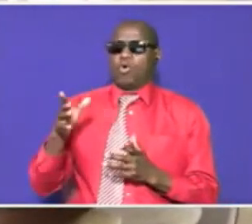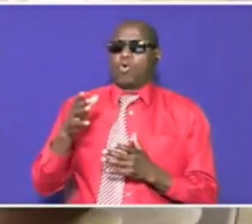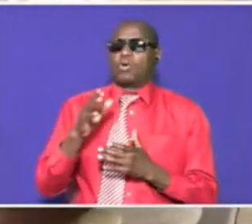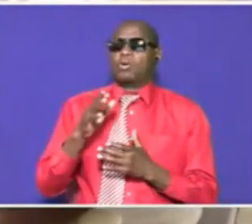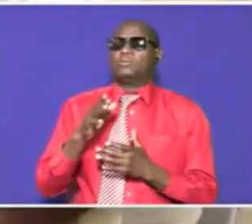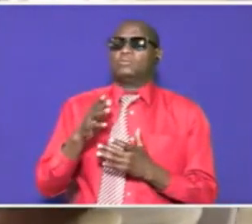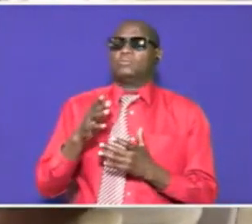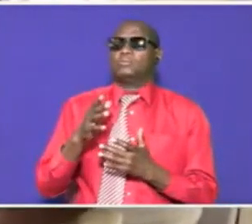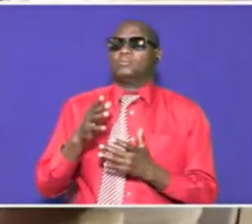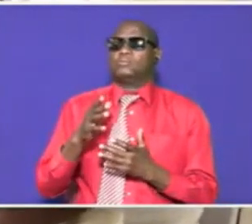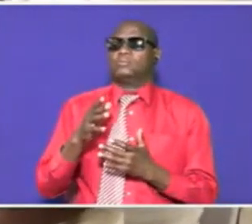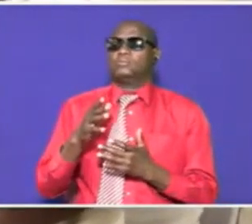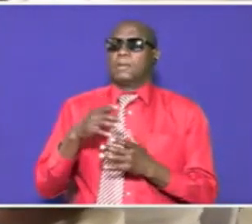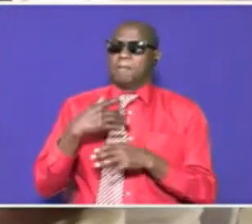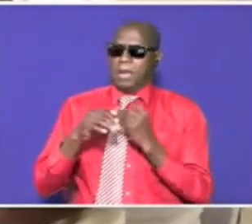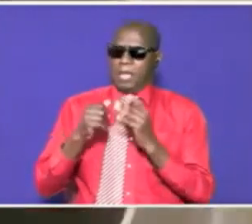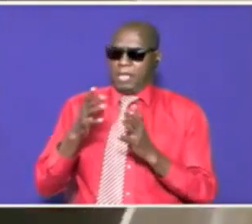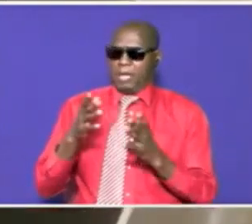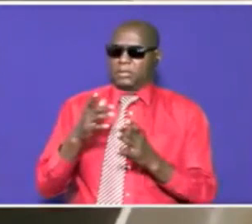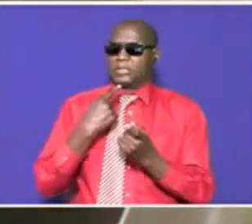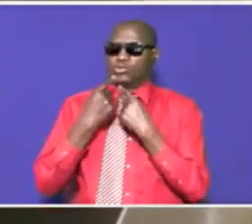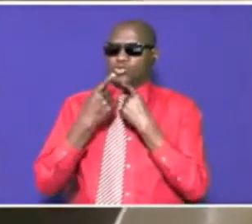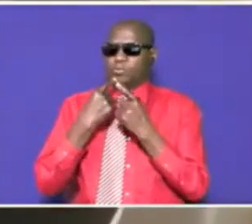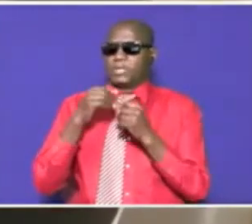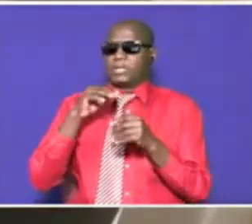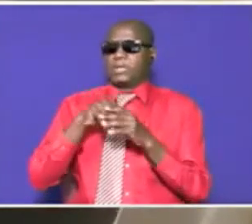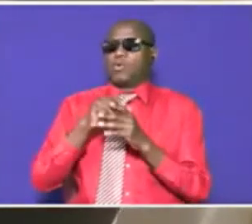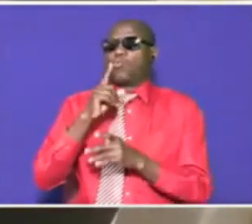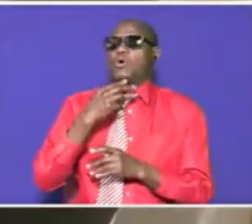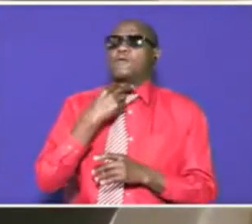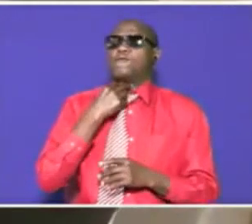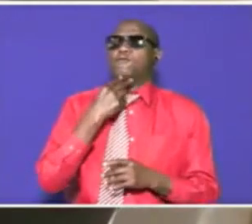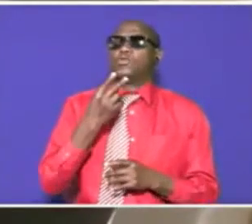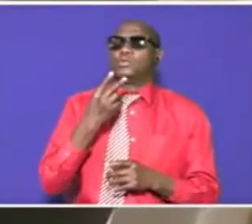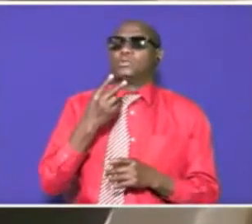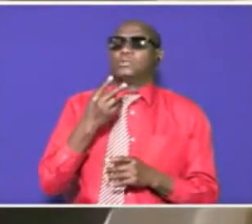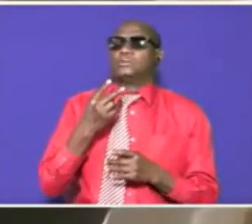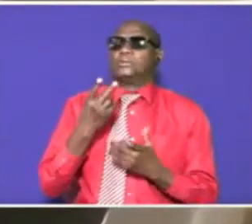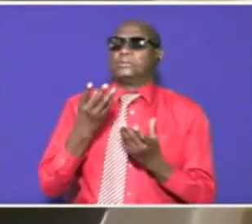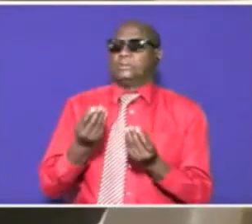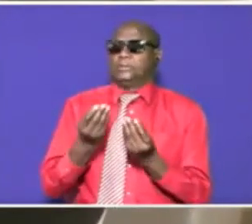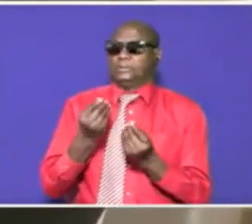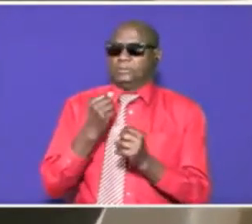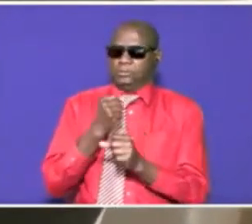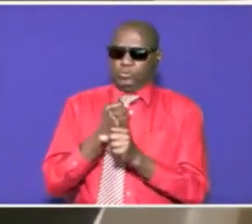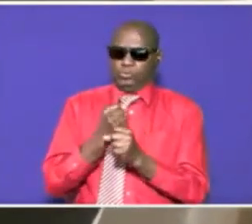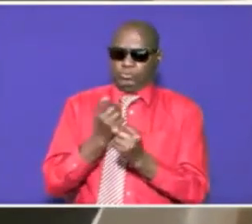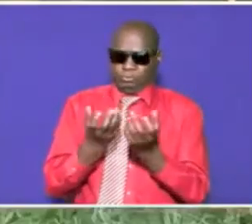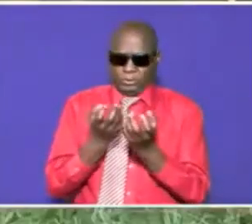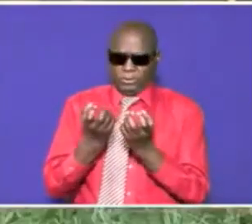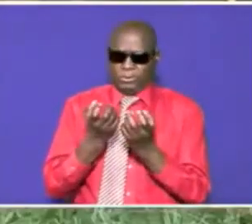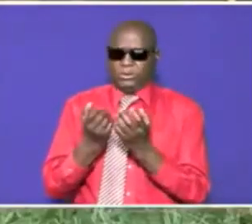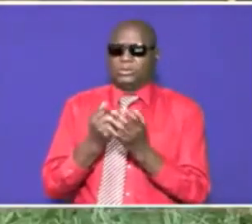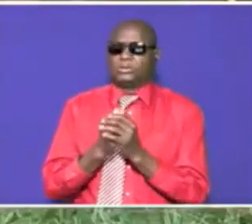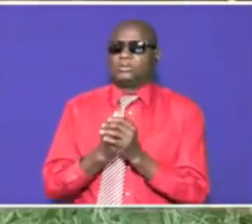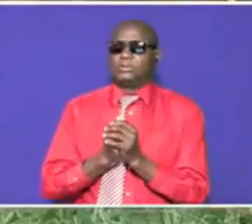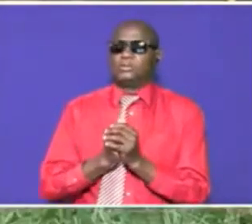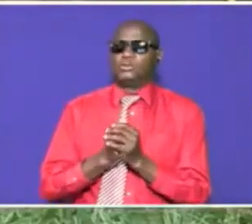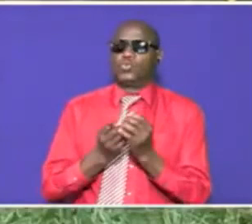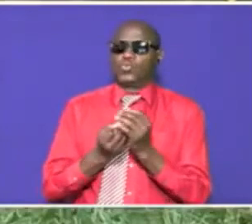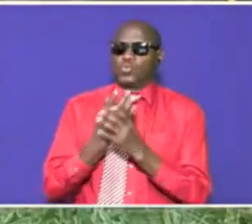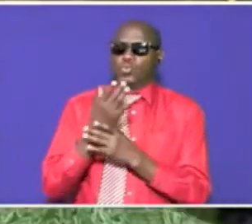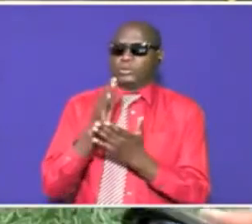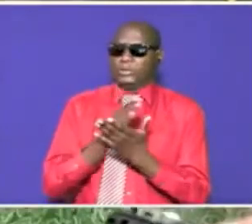of Kenya Tourism Federations to speak in one voice to improve ease of doing business and grow the sector in the country.